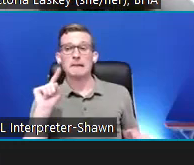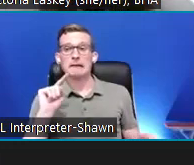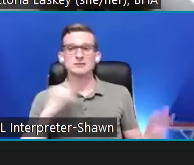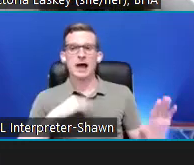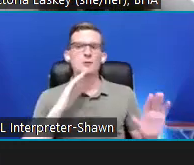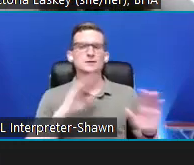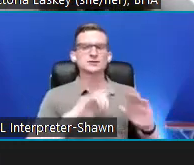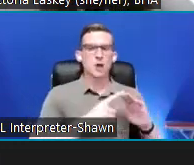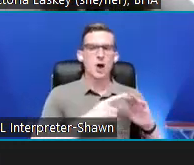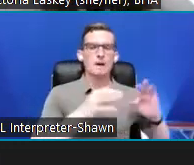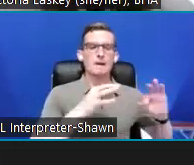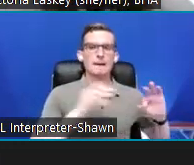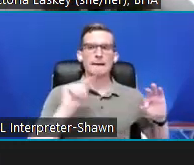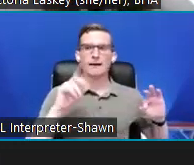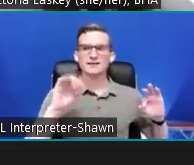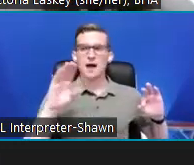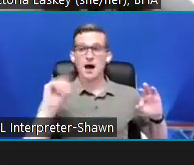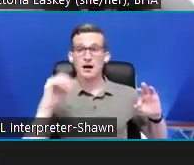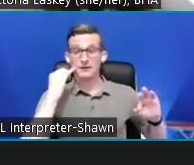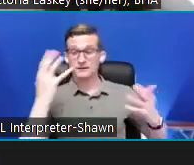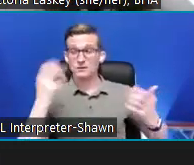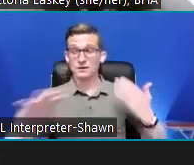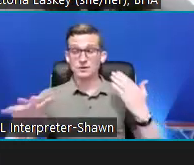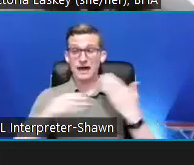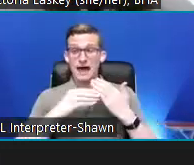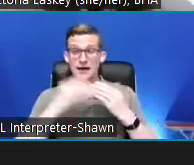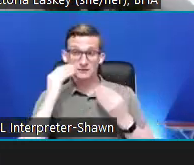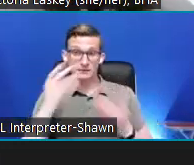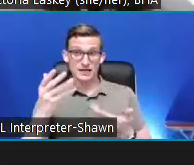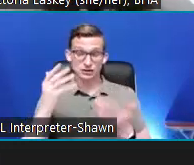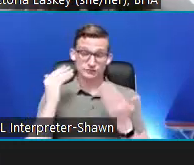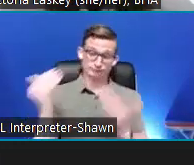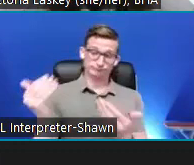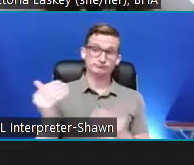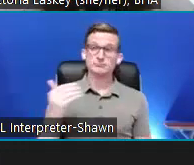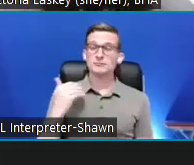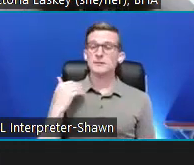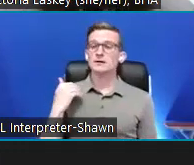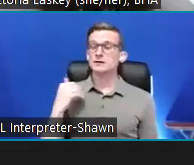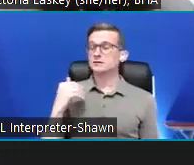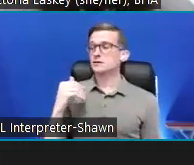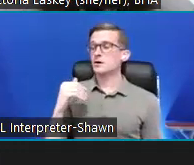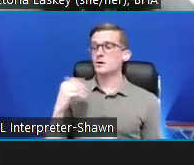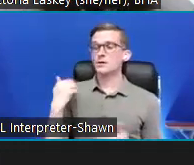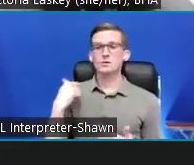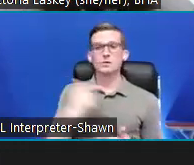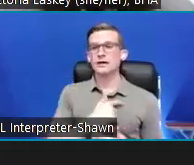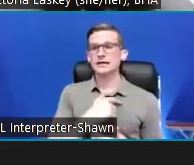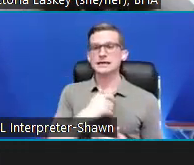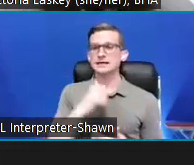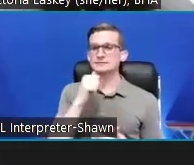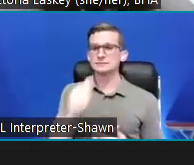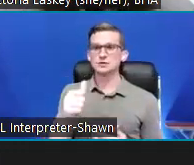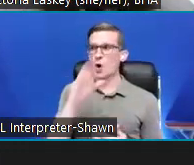any additional information. So we don't explicitly, to answer your question, we don't explicitly speak to